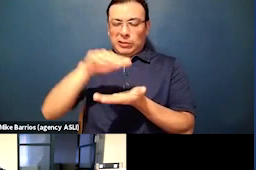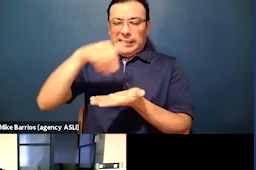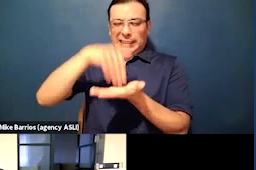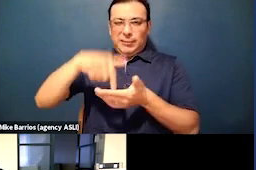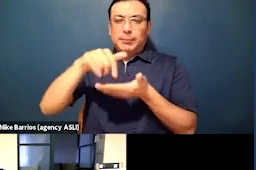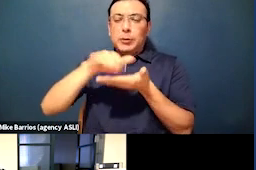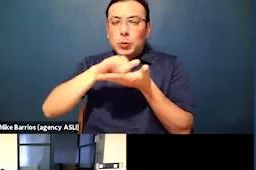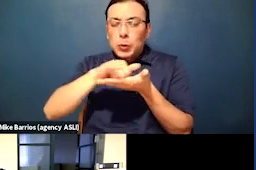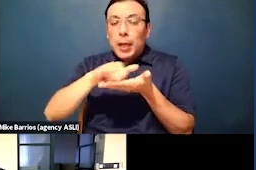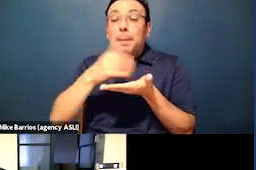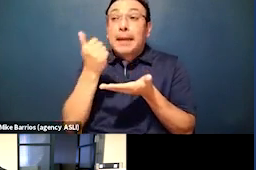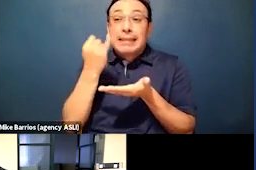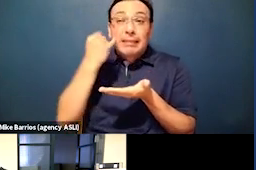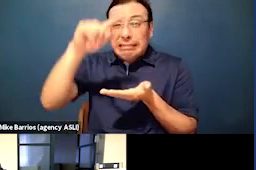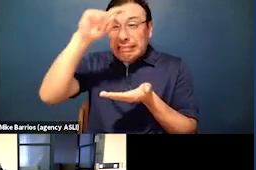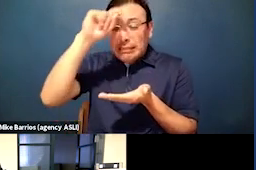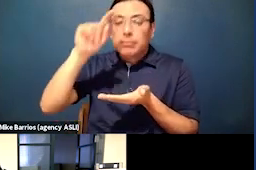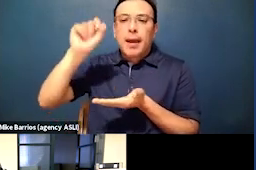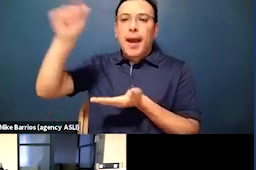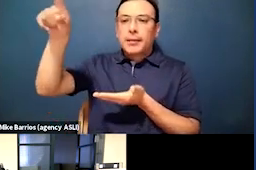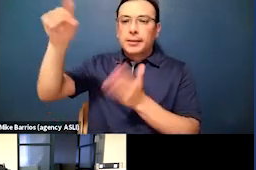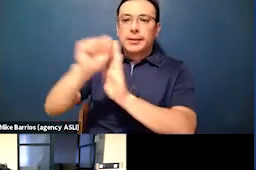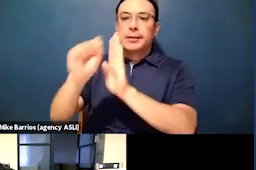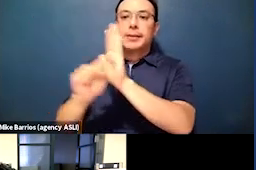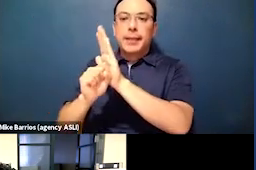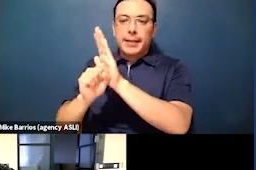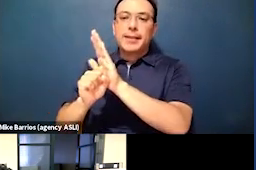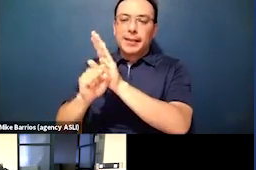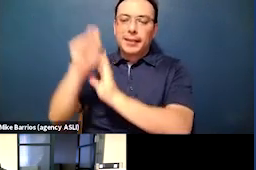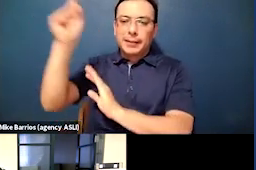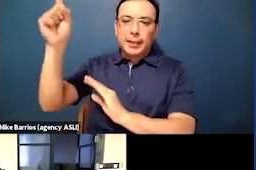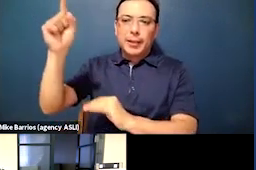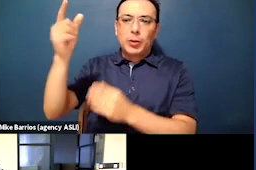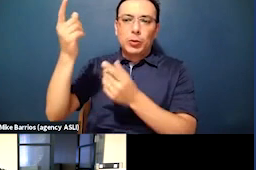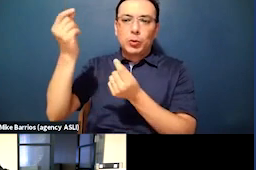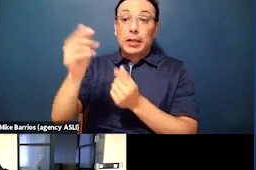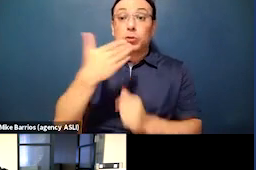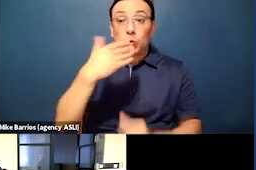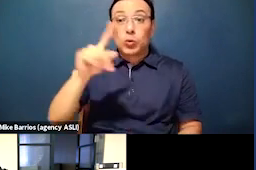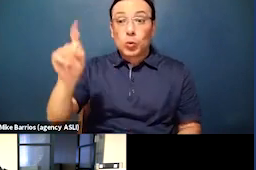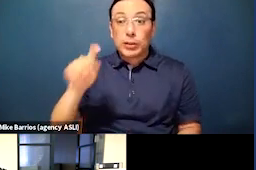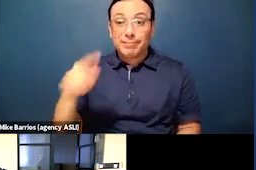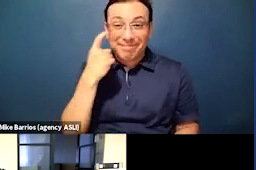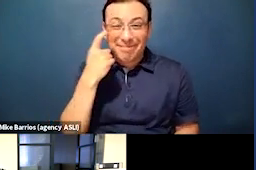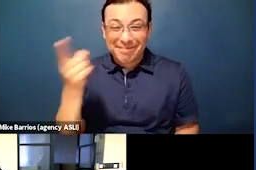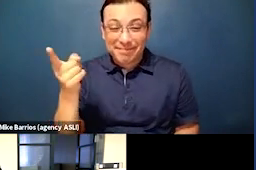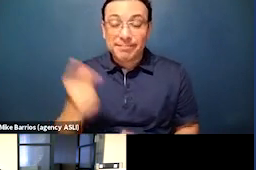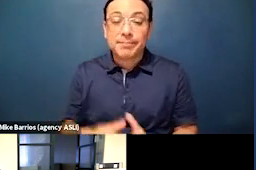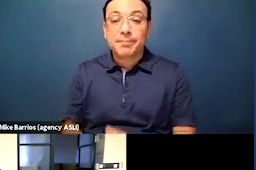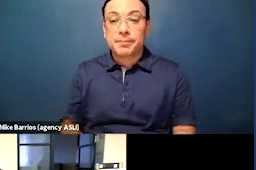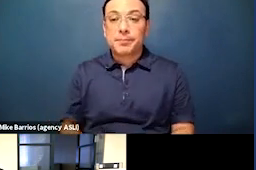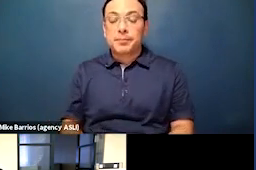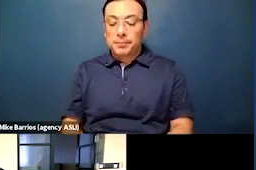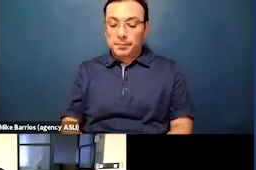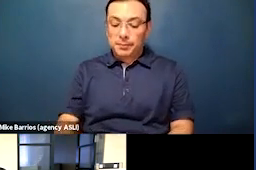for an answer on that. But that is a good question. Yeah, it's definitely a good question. So, more